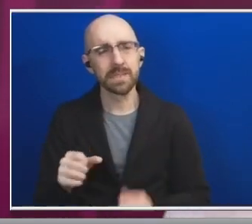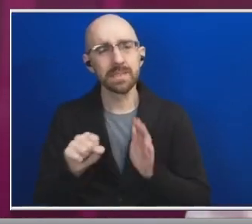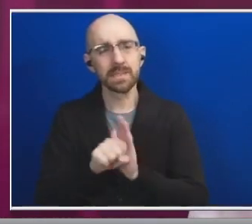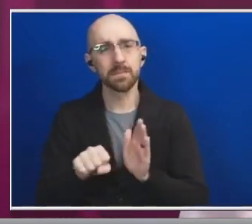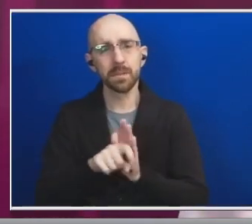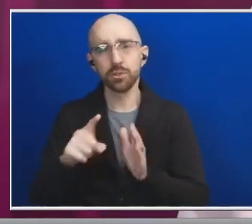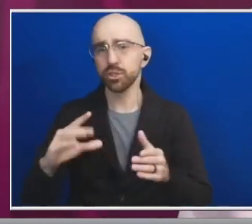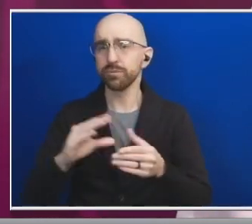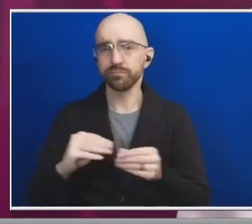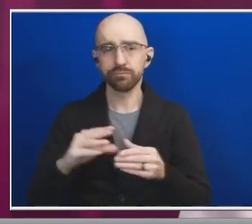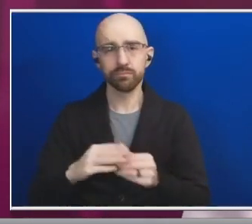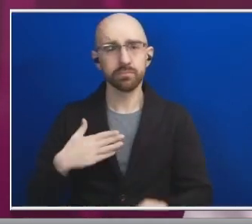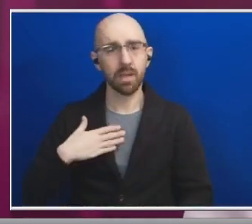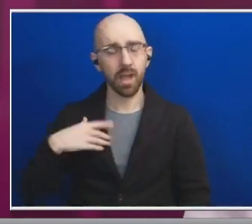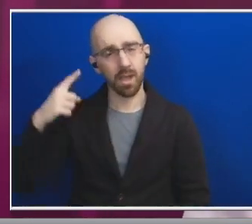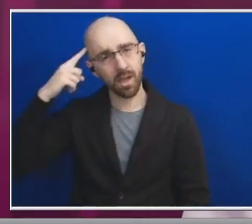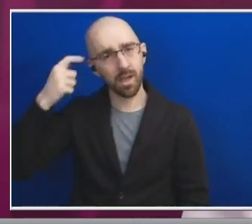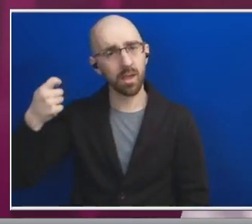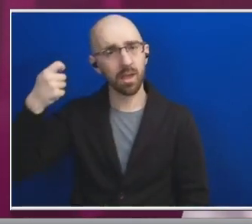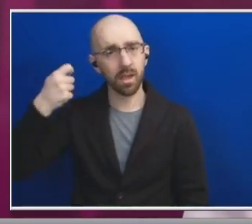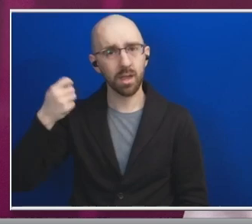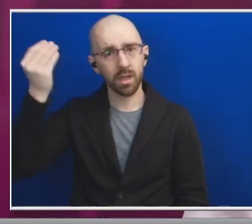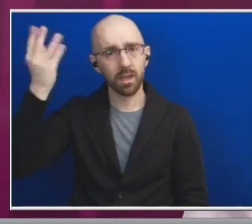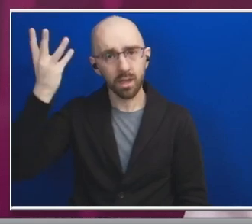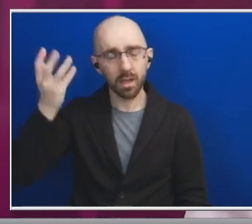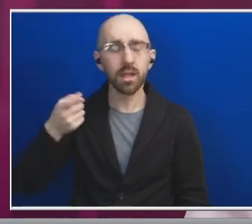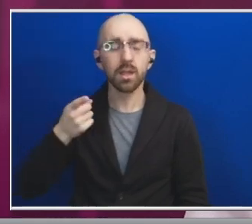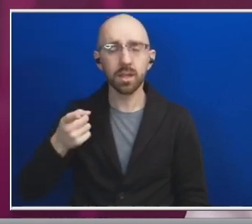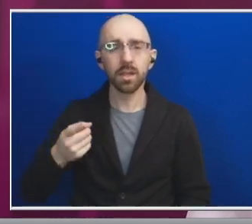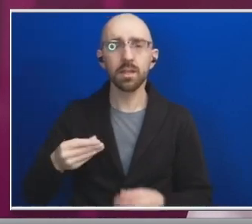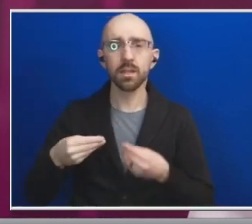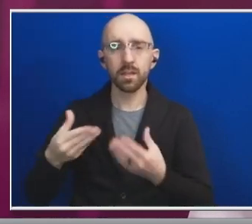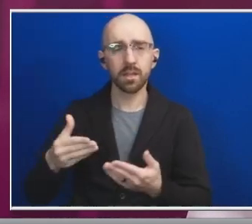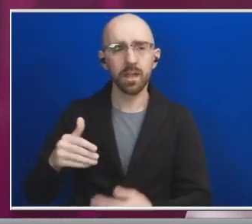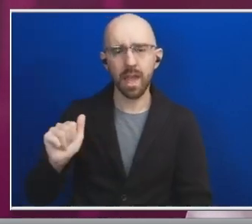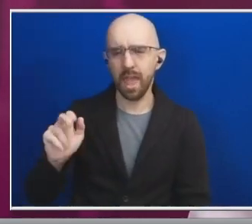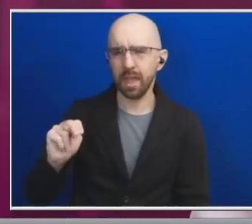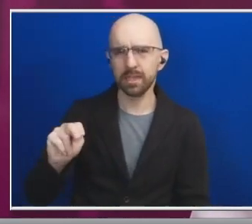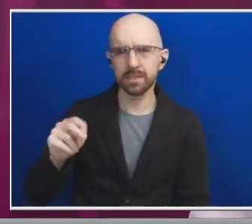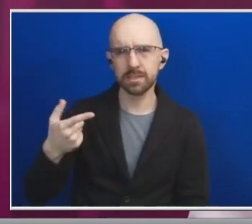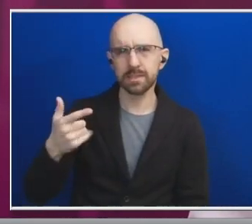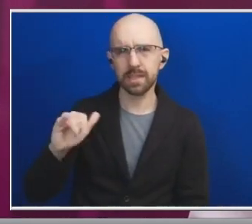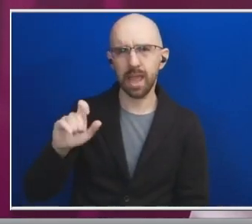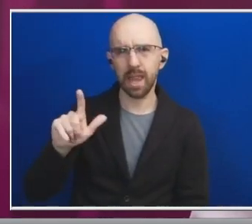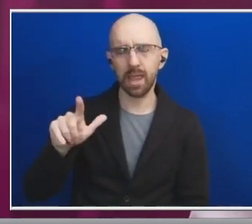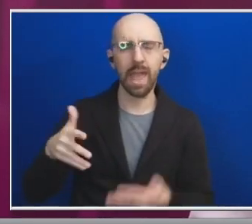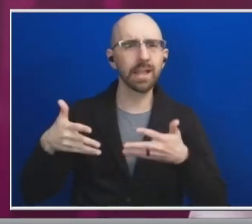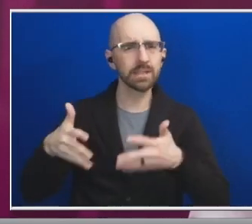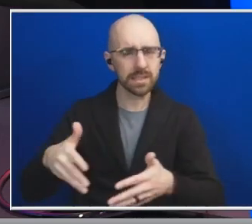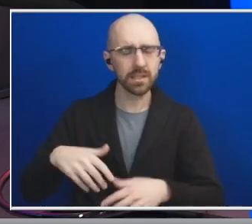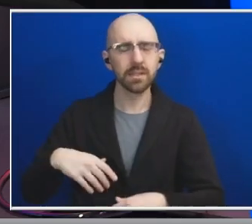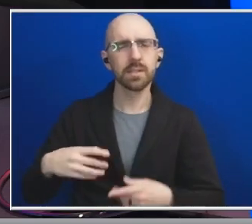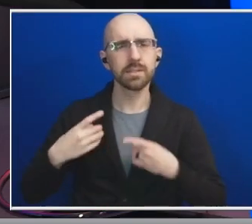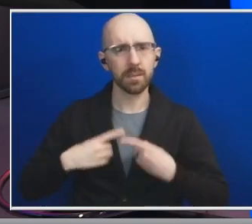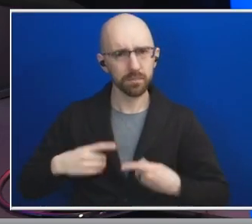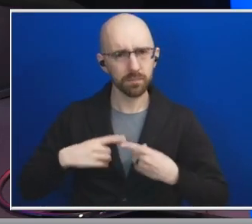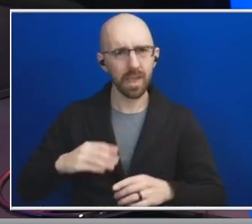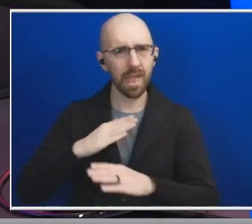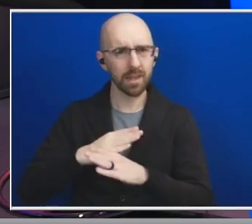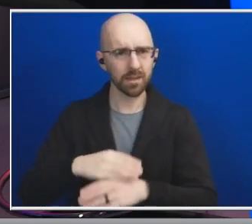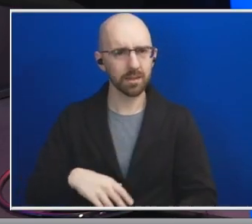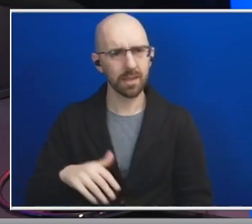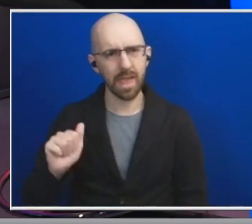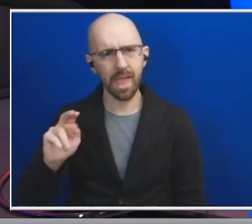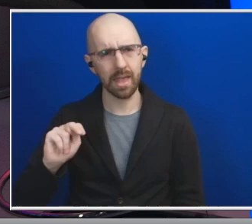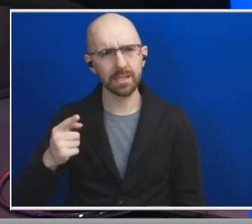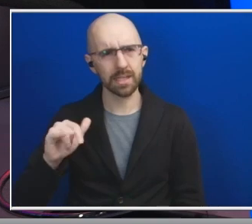bulb's going on, and she was told that she had been given an anxiolytic, an antidepressant, and a sleeping aid. What's an anxiolytic? Like Xanax